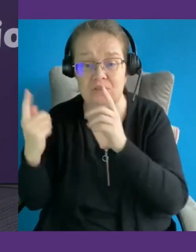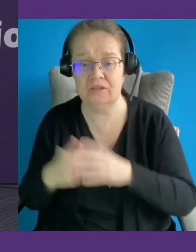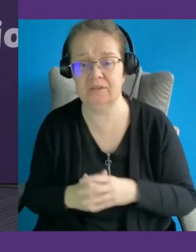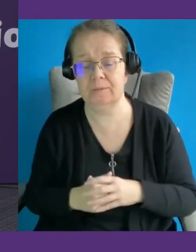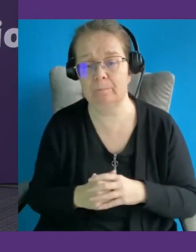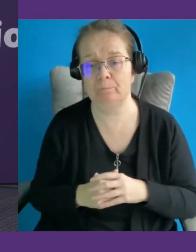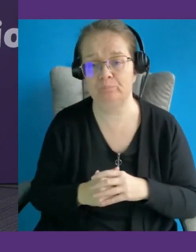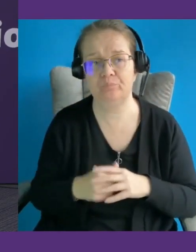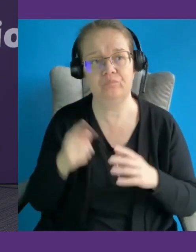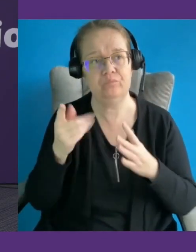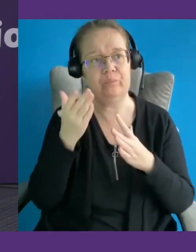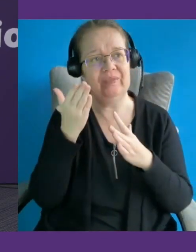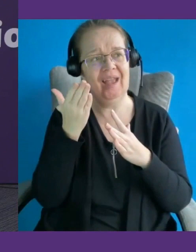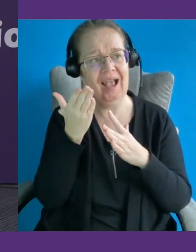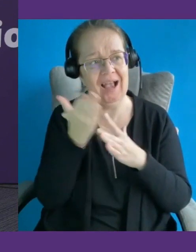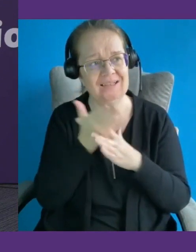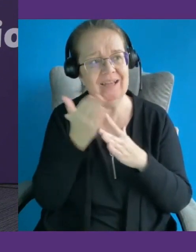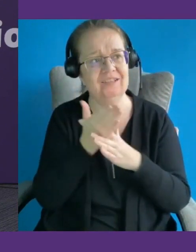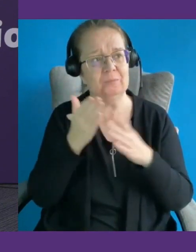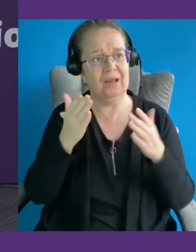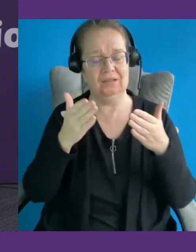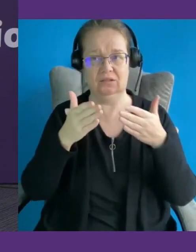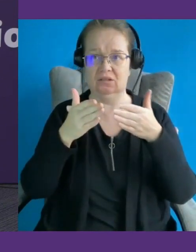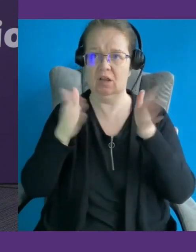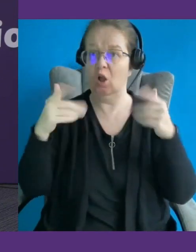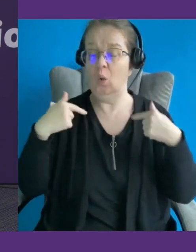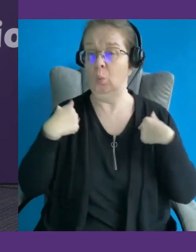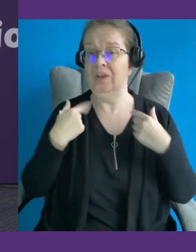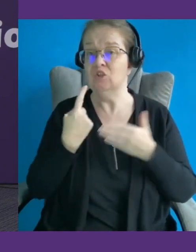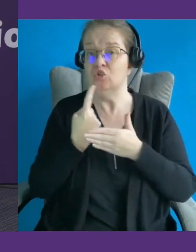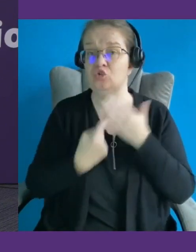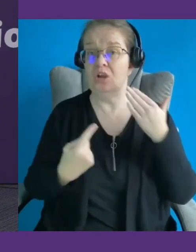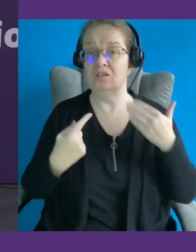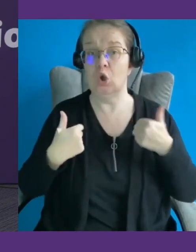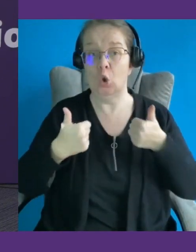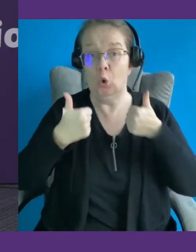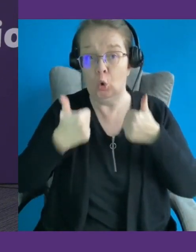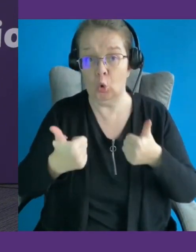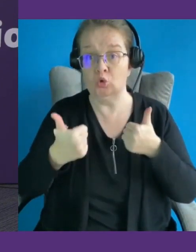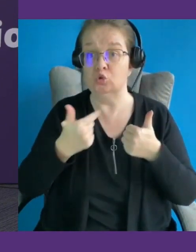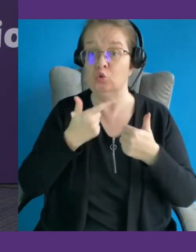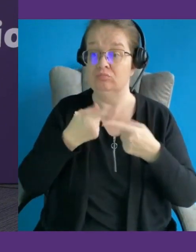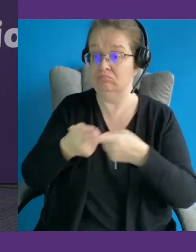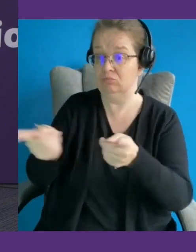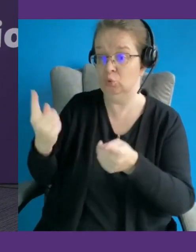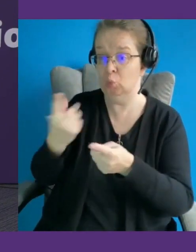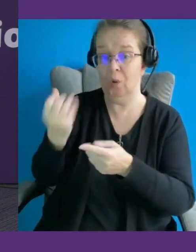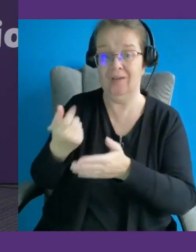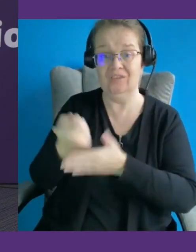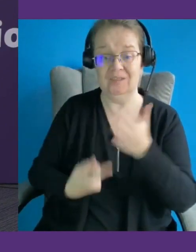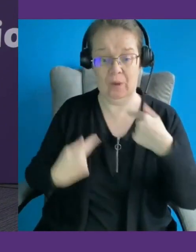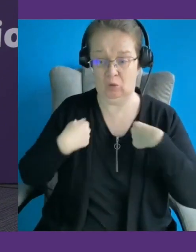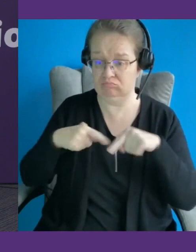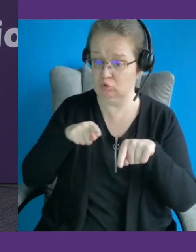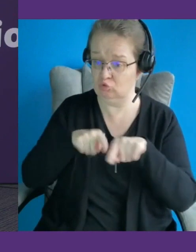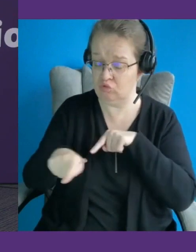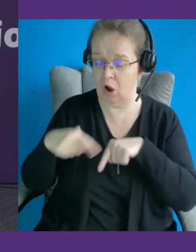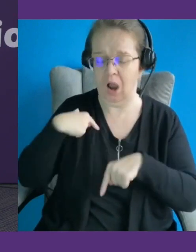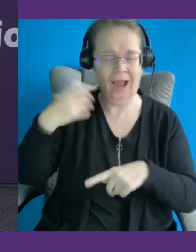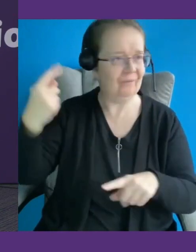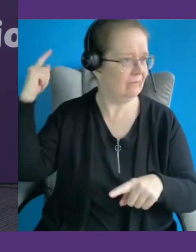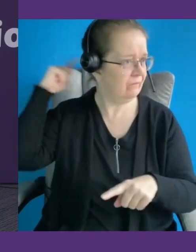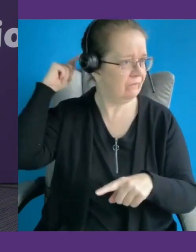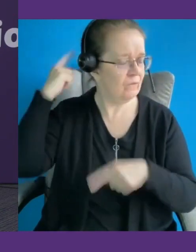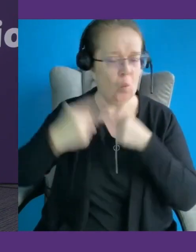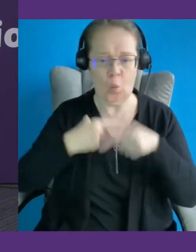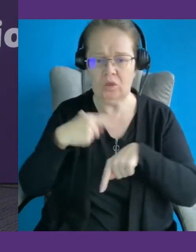accessibility realm, making sure that we just are good to people with disabilities, and that we do everything with keeping that in mind in all that we build.